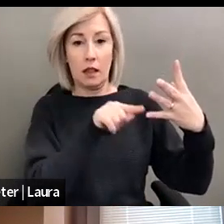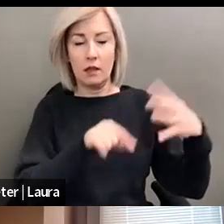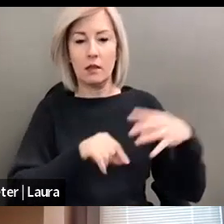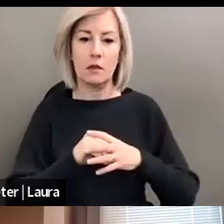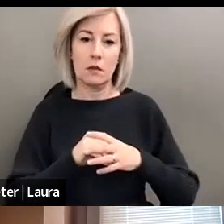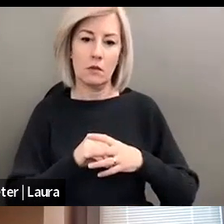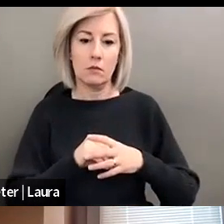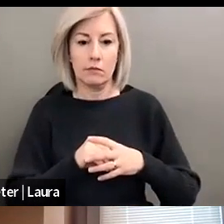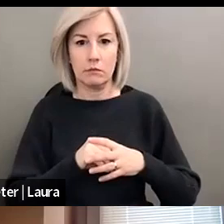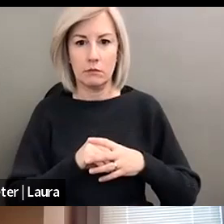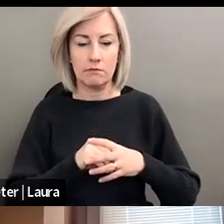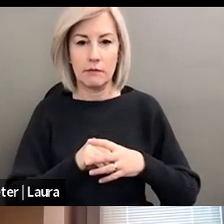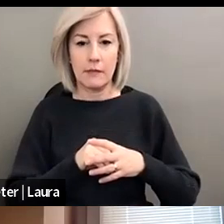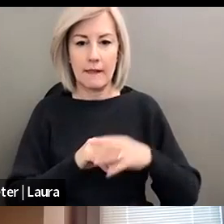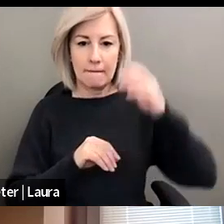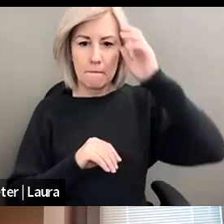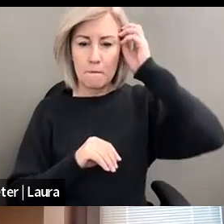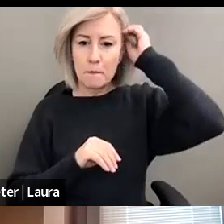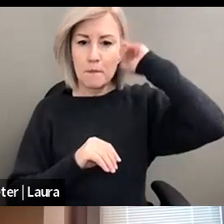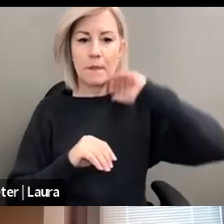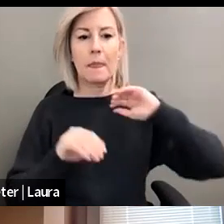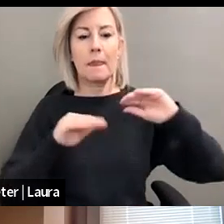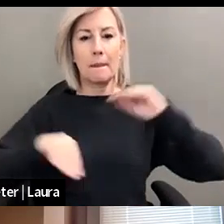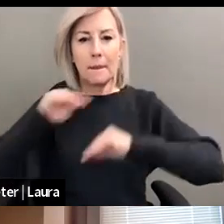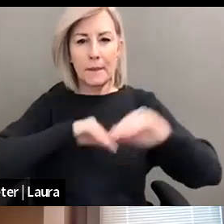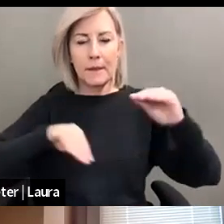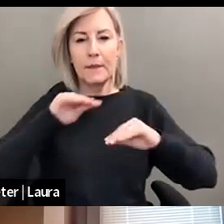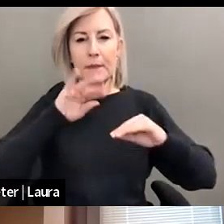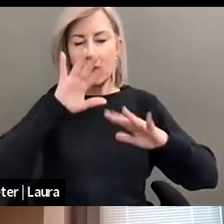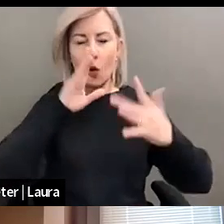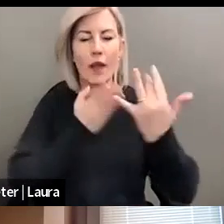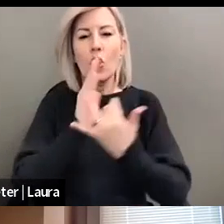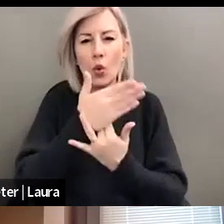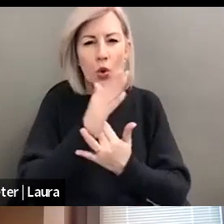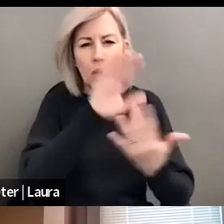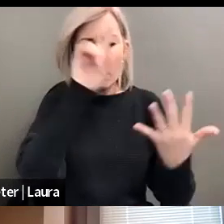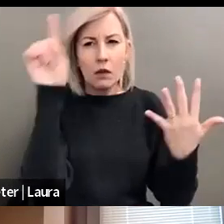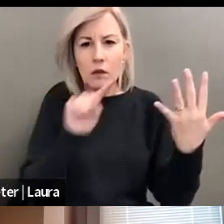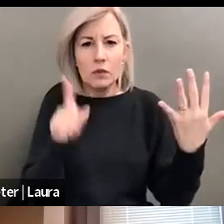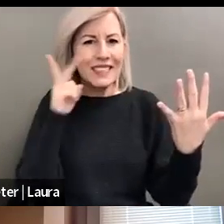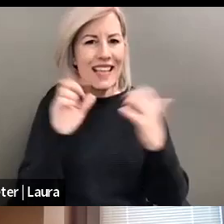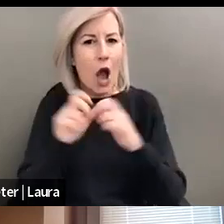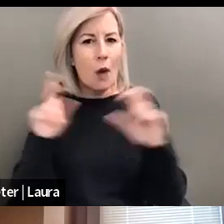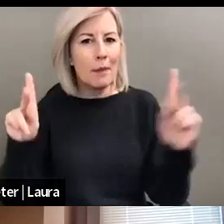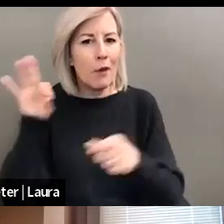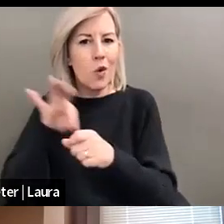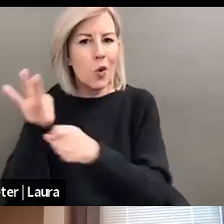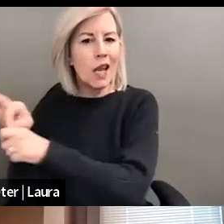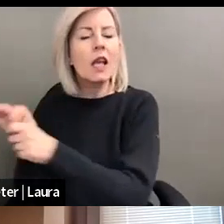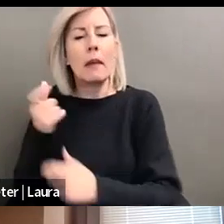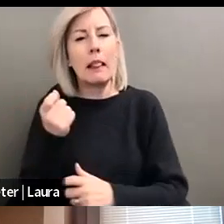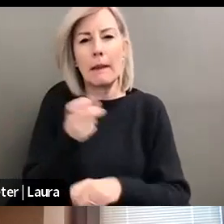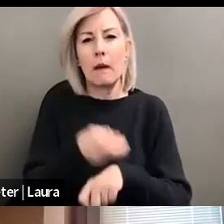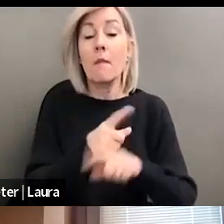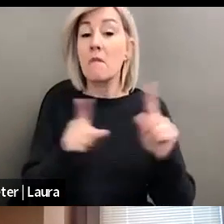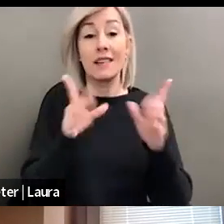I don't know, Liz can comment on this too, but moving around the journal and things like that to see how people voted, that can be a little tricky if you haven't done it before.